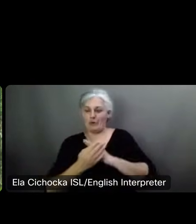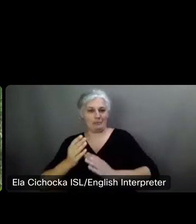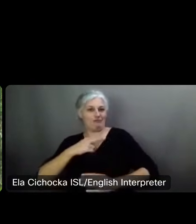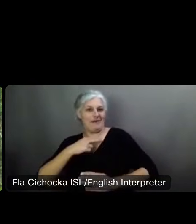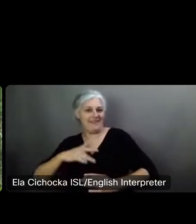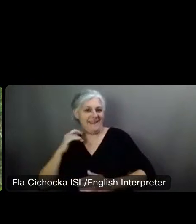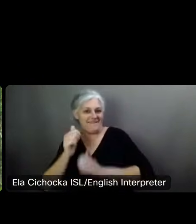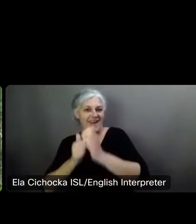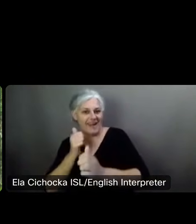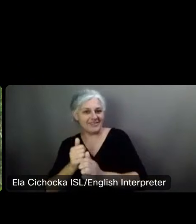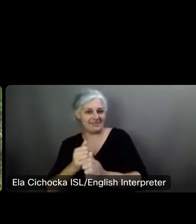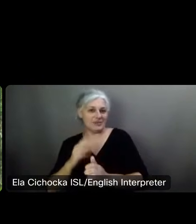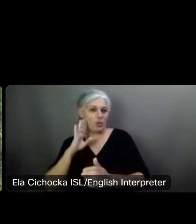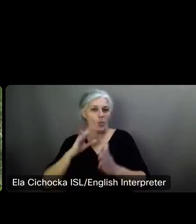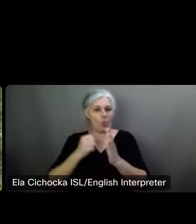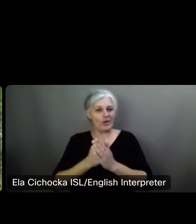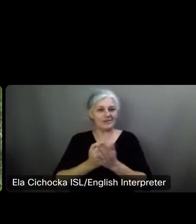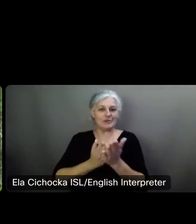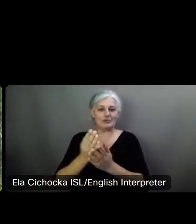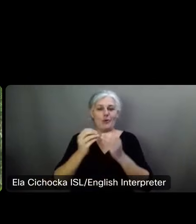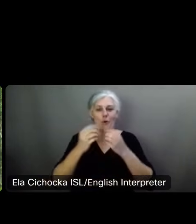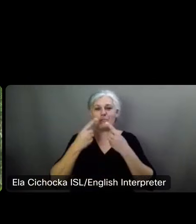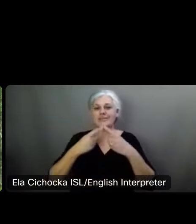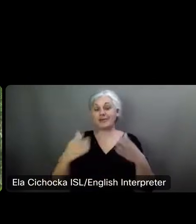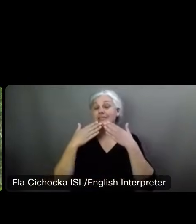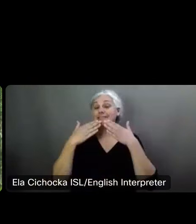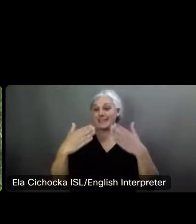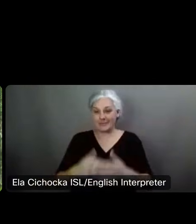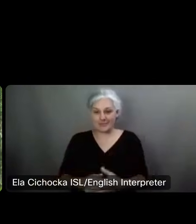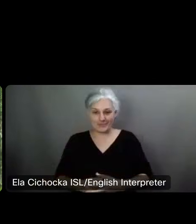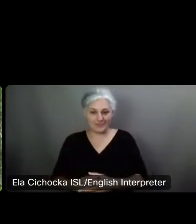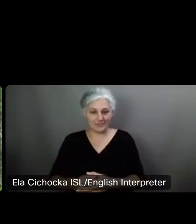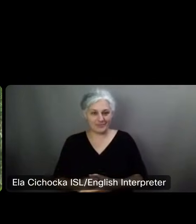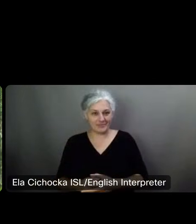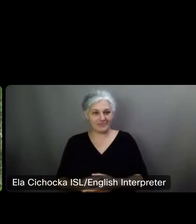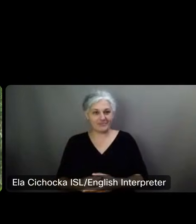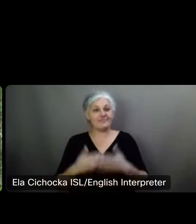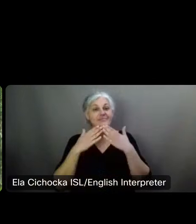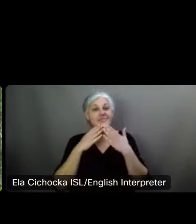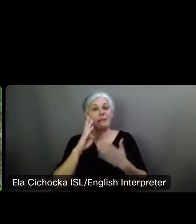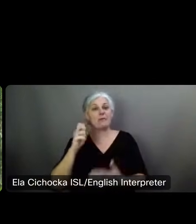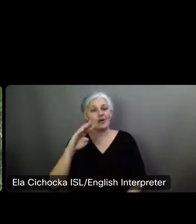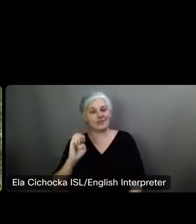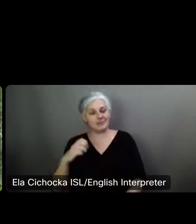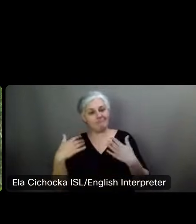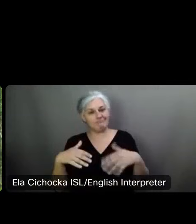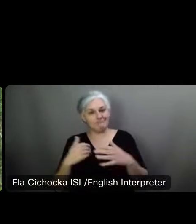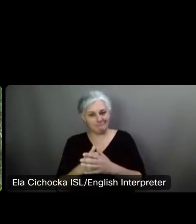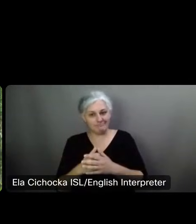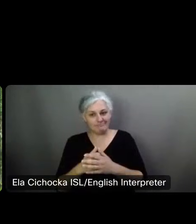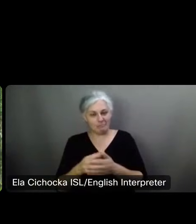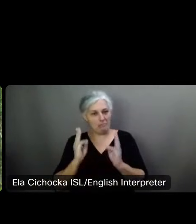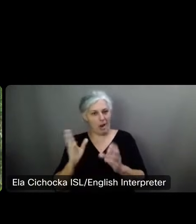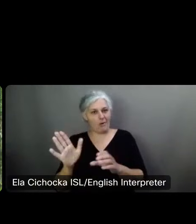will get to witness true open disclosure. Thank you. Thank you, Bernie. That was very powerful